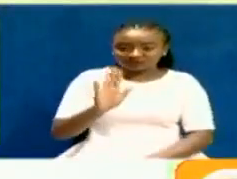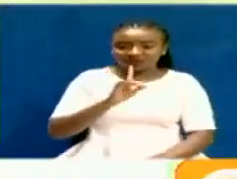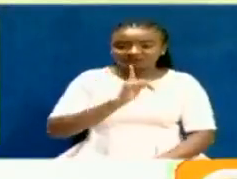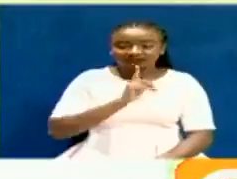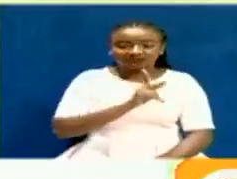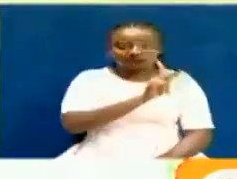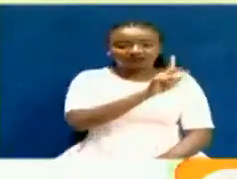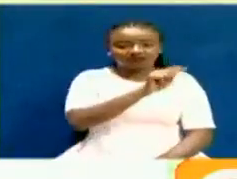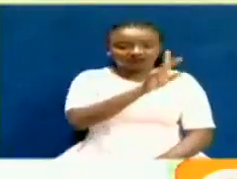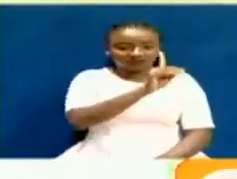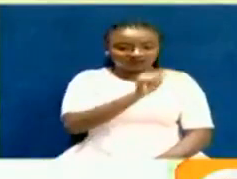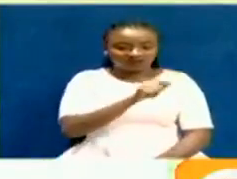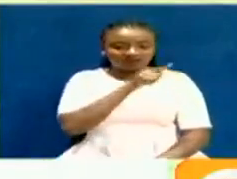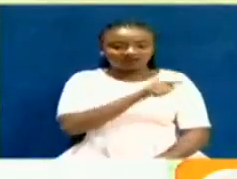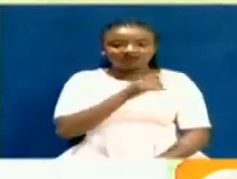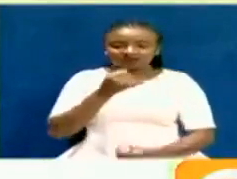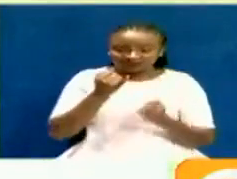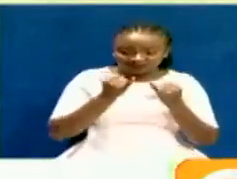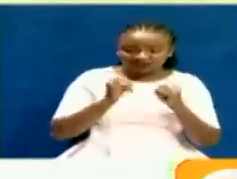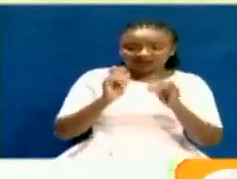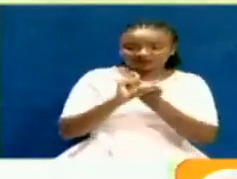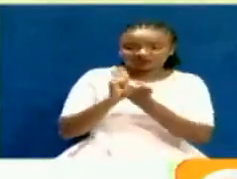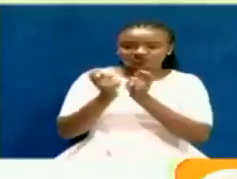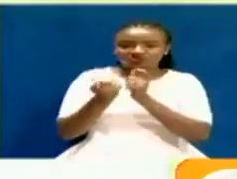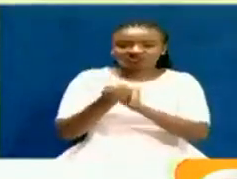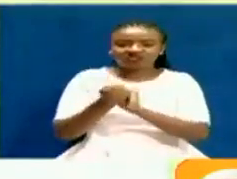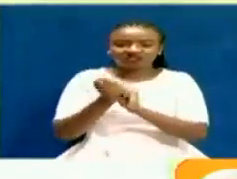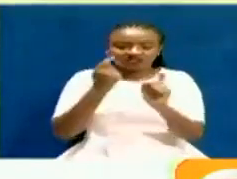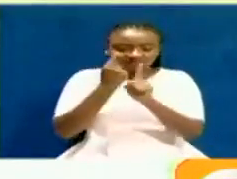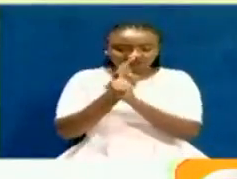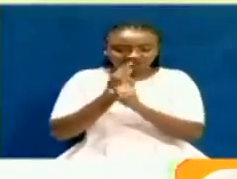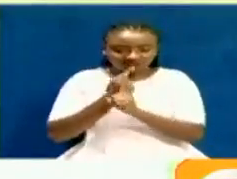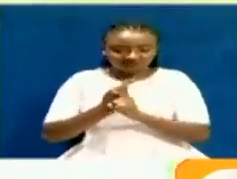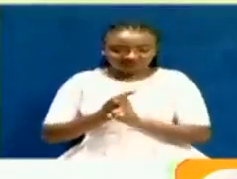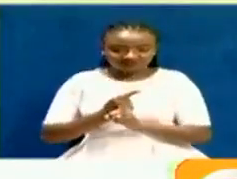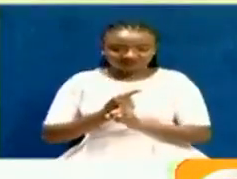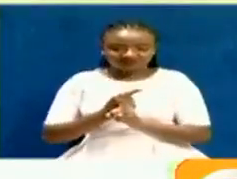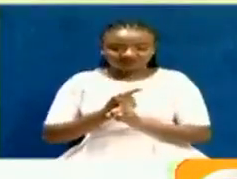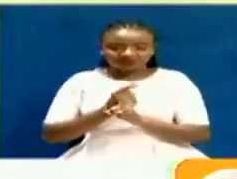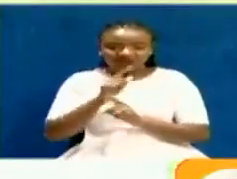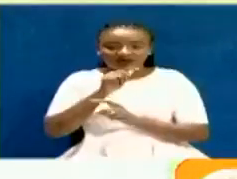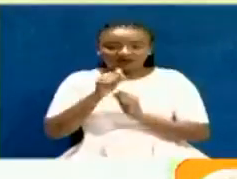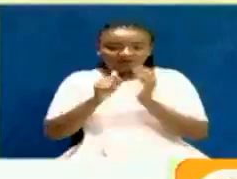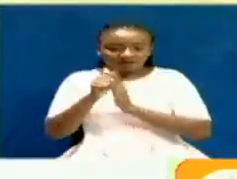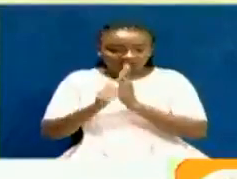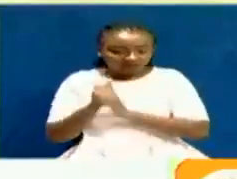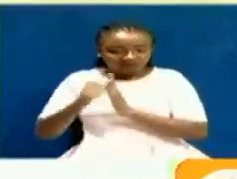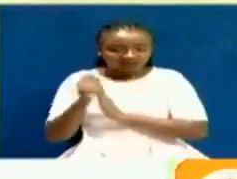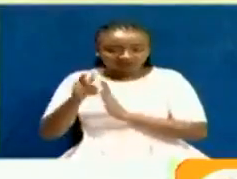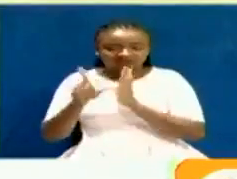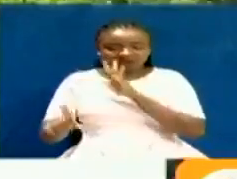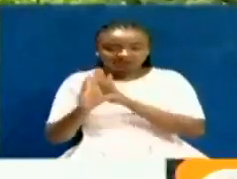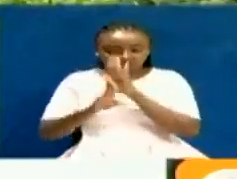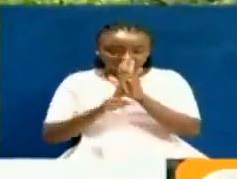Development Agency, the KTDA, for allegedly attempting to change some articles in the tea regulations touching on the management of the entity.